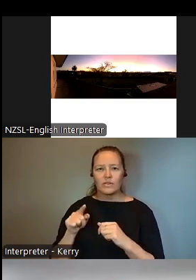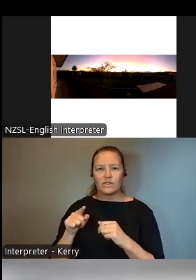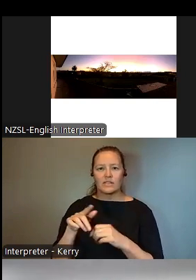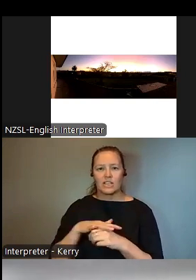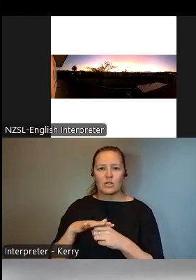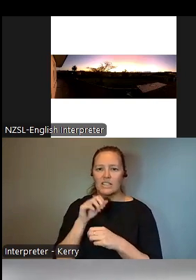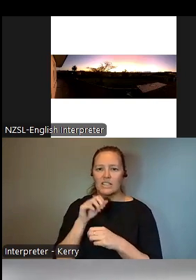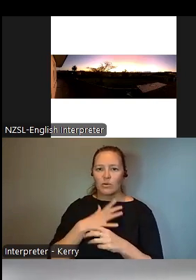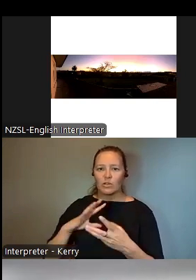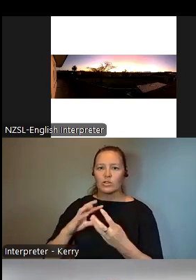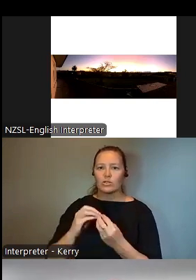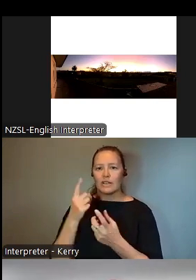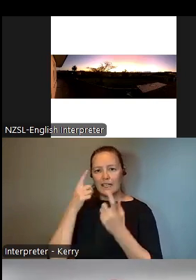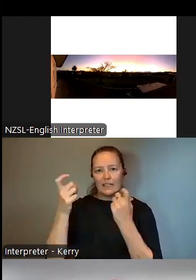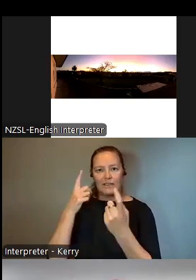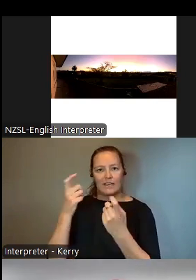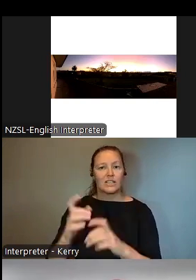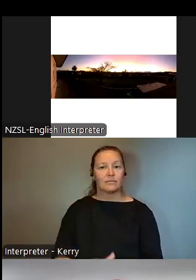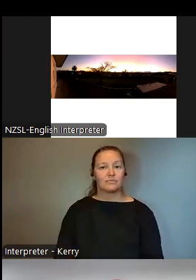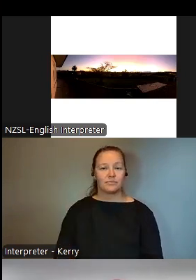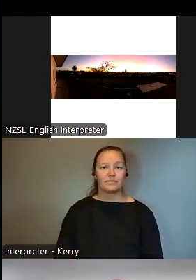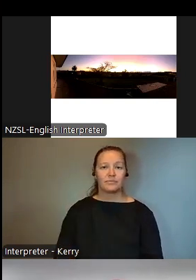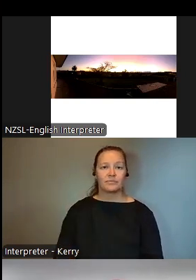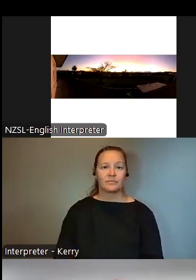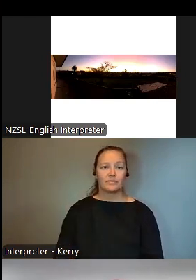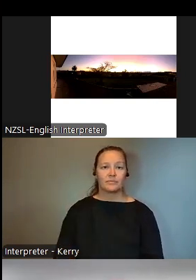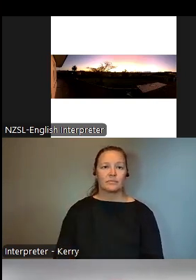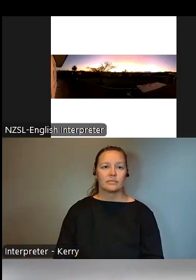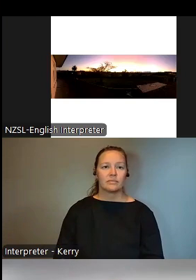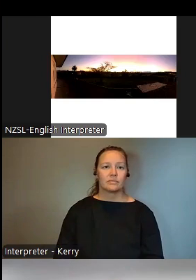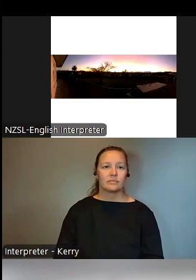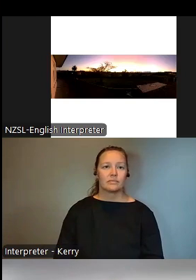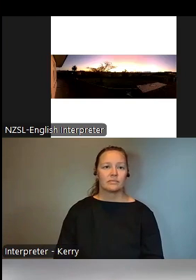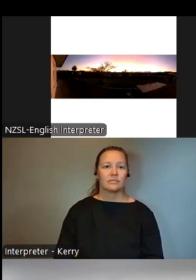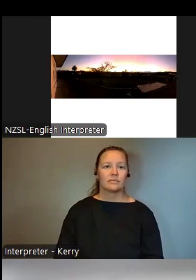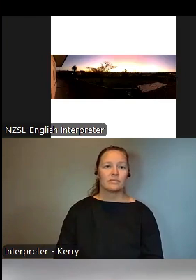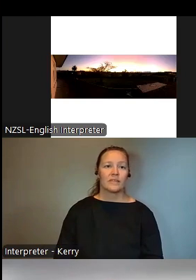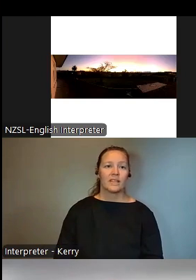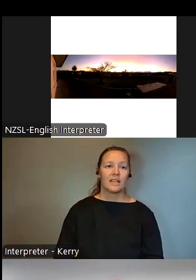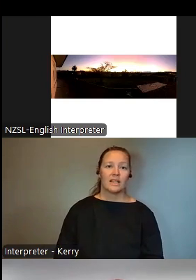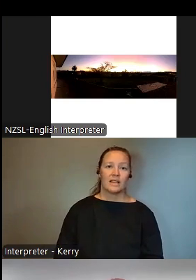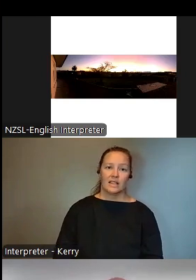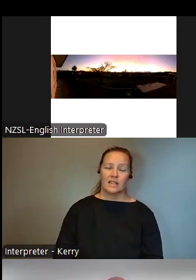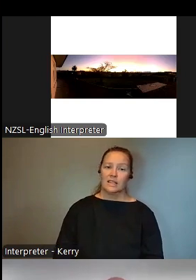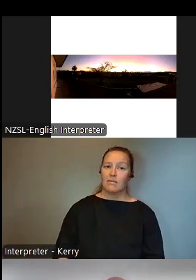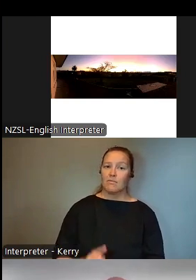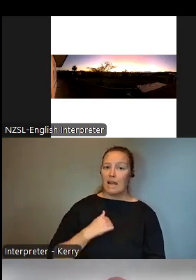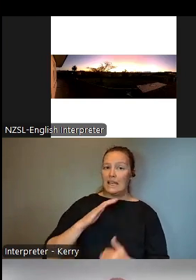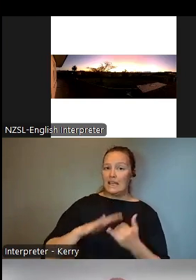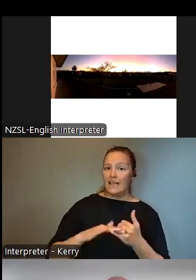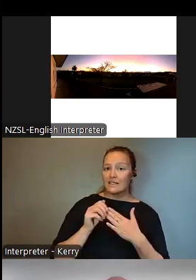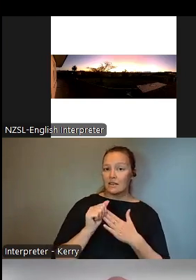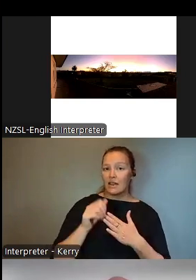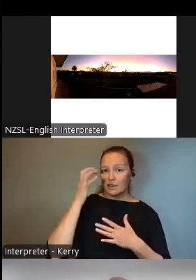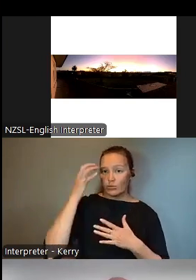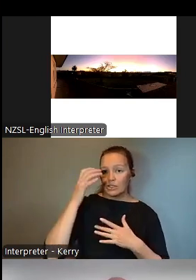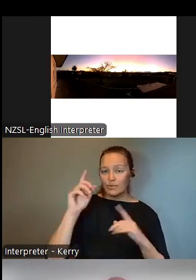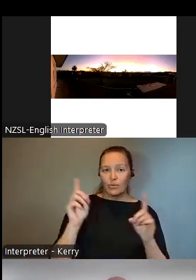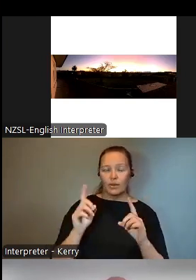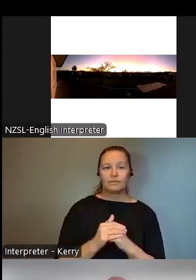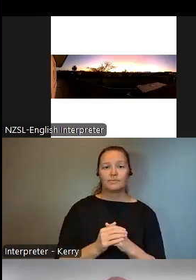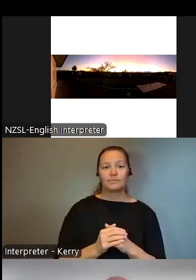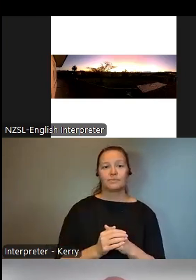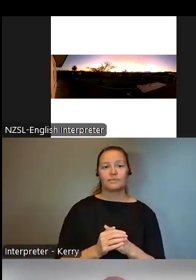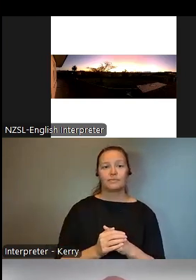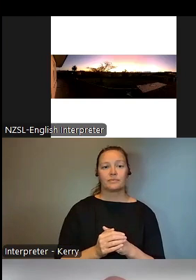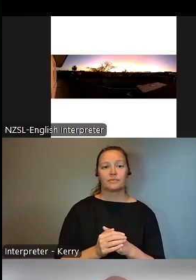innovation. And so the last of my guiding principles is centered around this idea